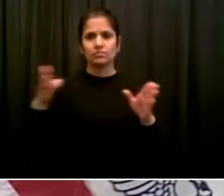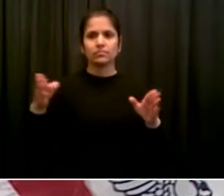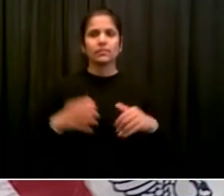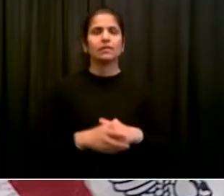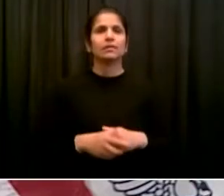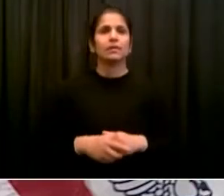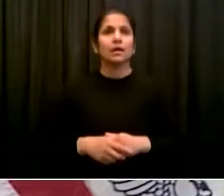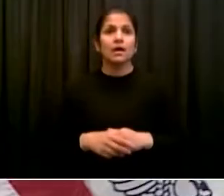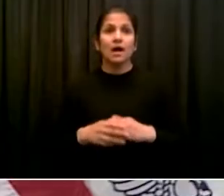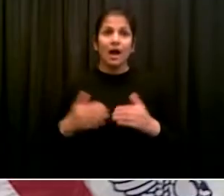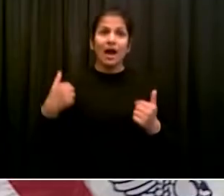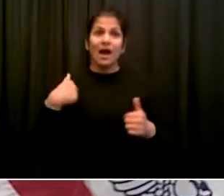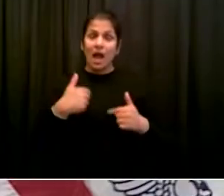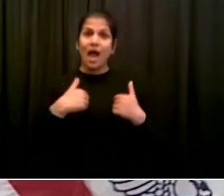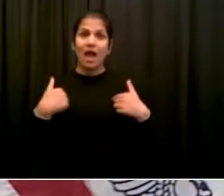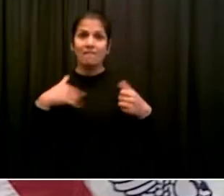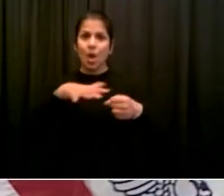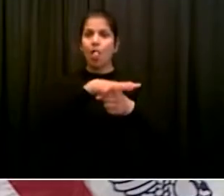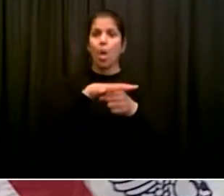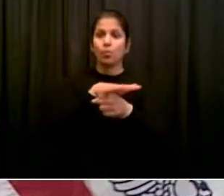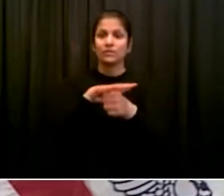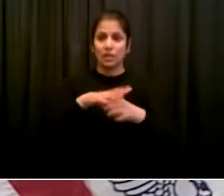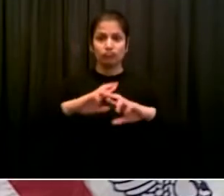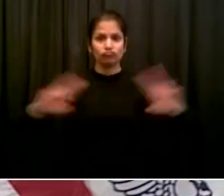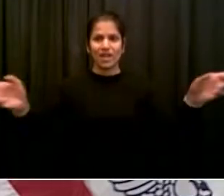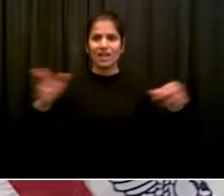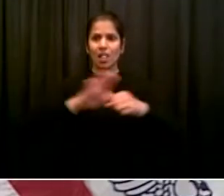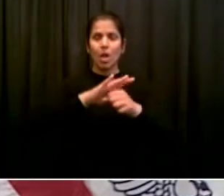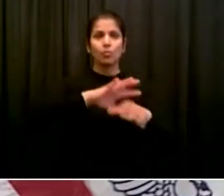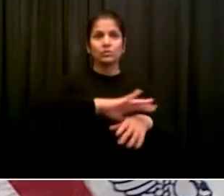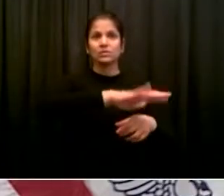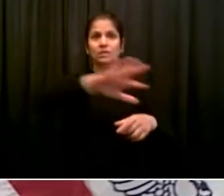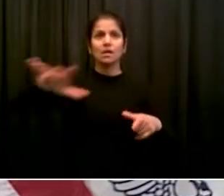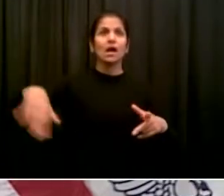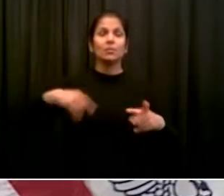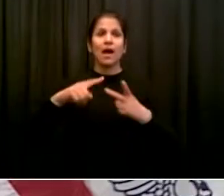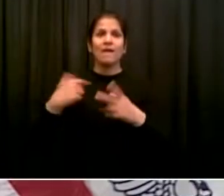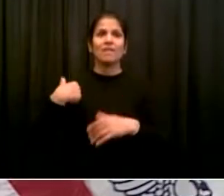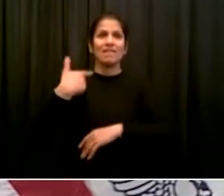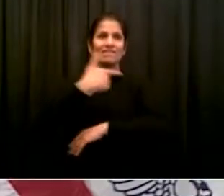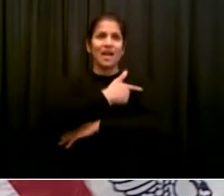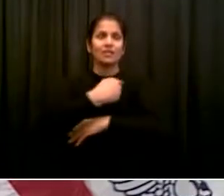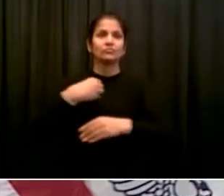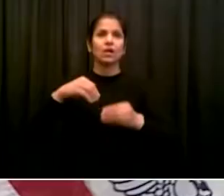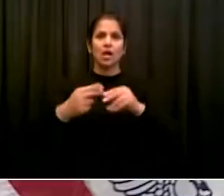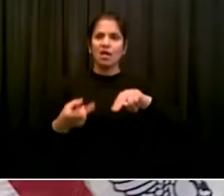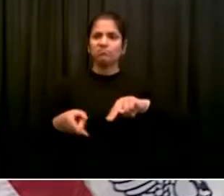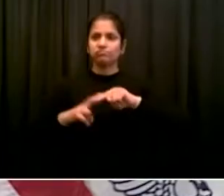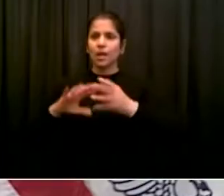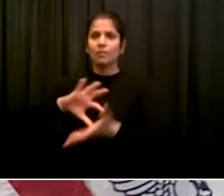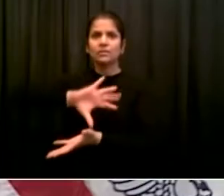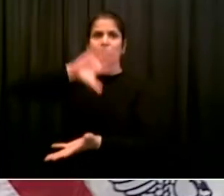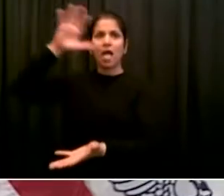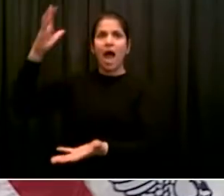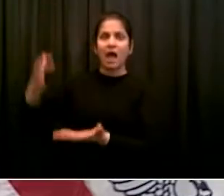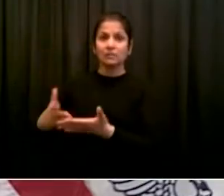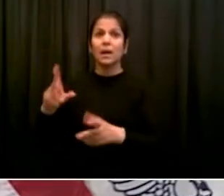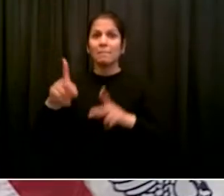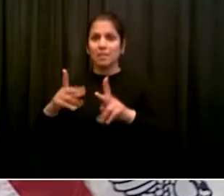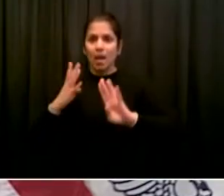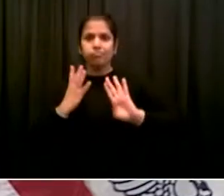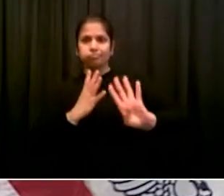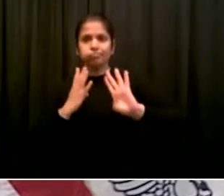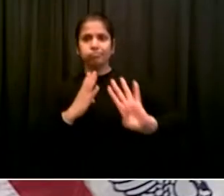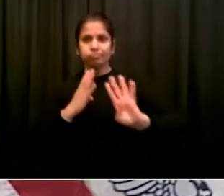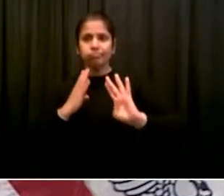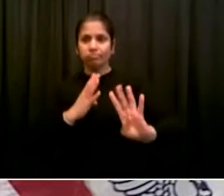got the vaccinators. We're building up our Vaccine for All Corps. We're ready right now to be doing over 500,000 vaccines